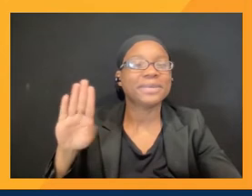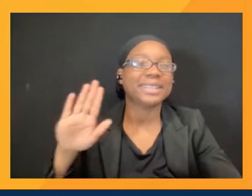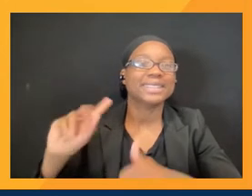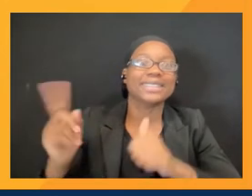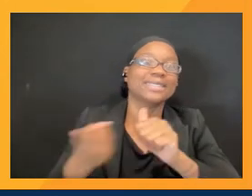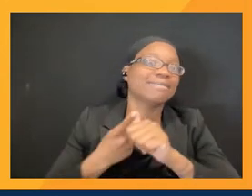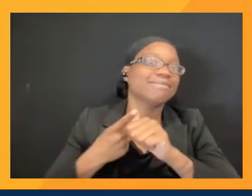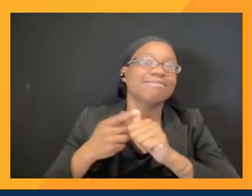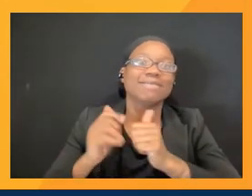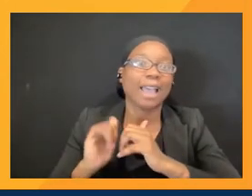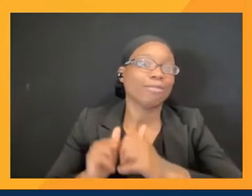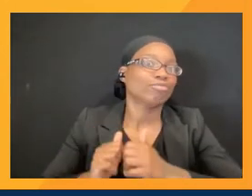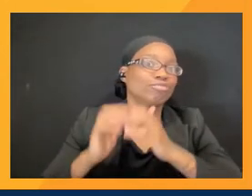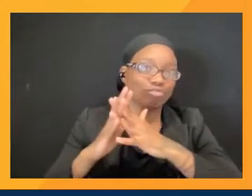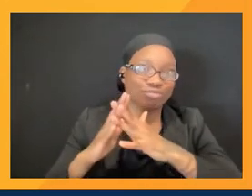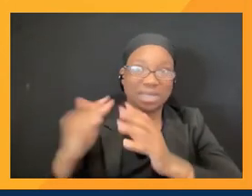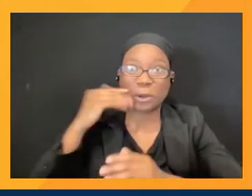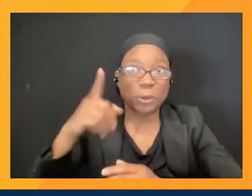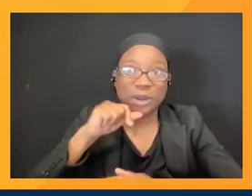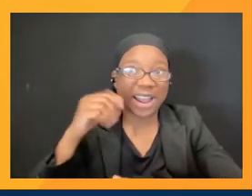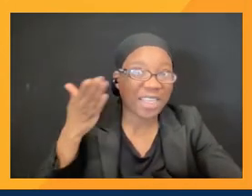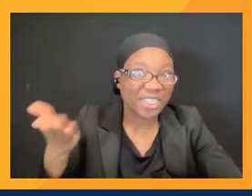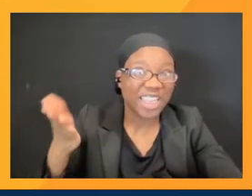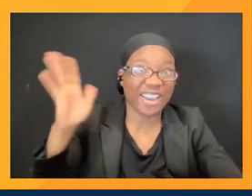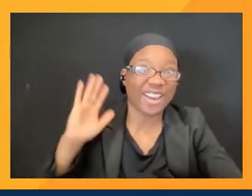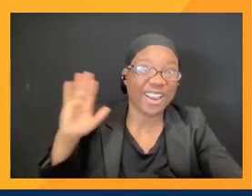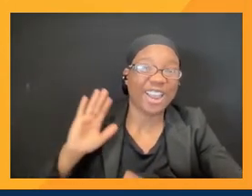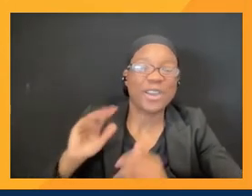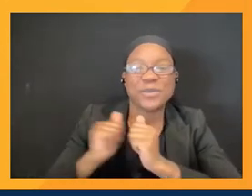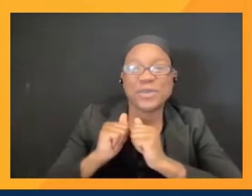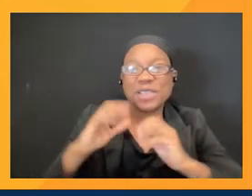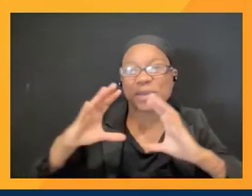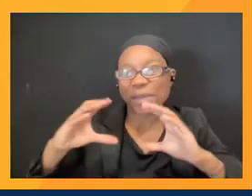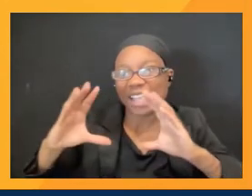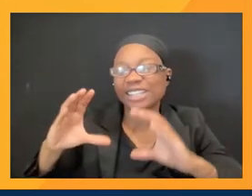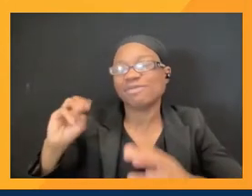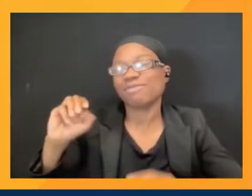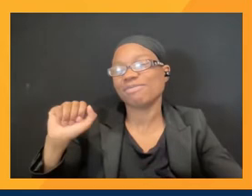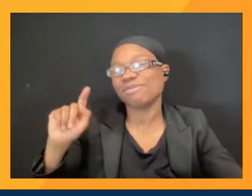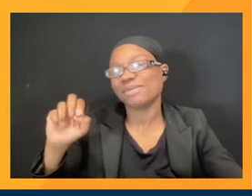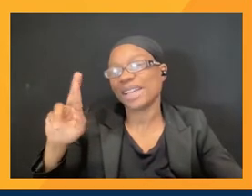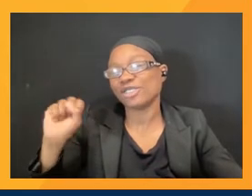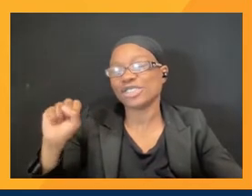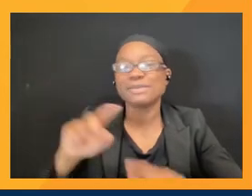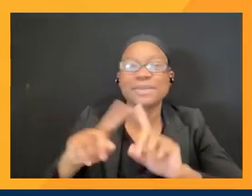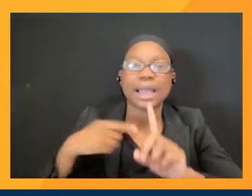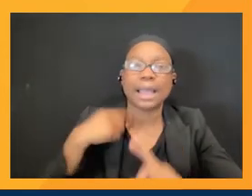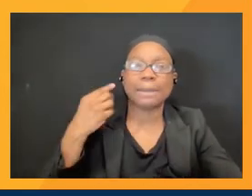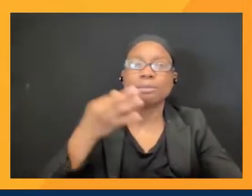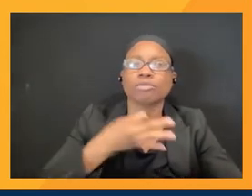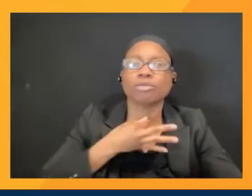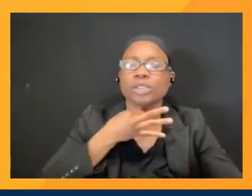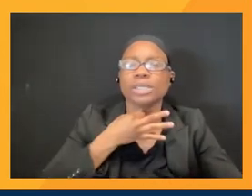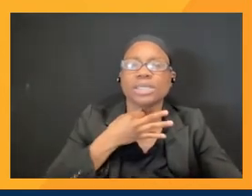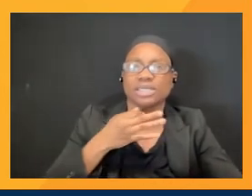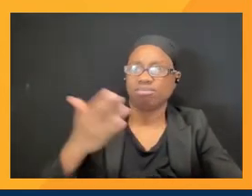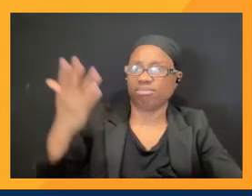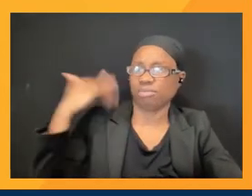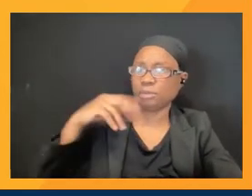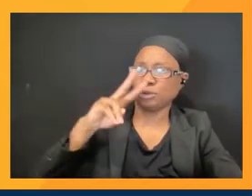but whether the political realities will allow for that moment to fully be